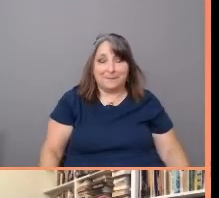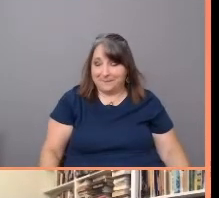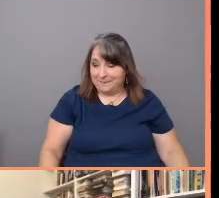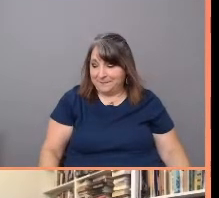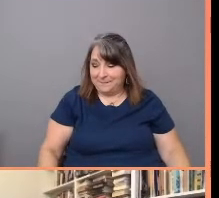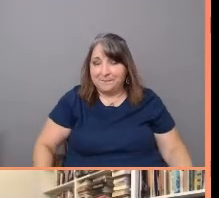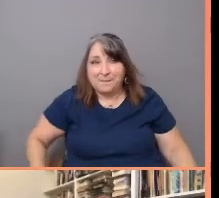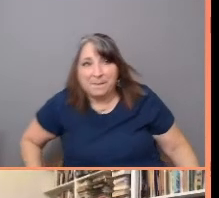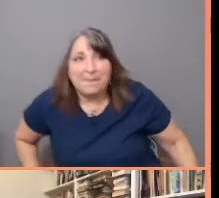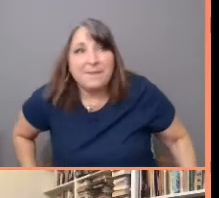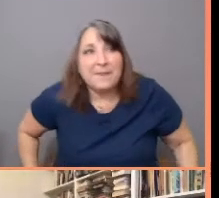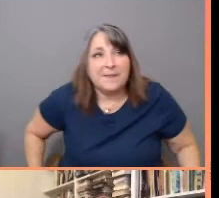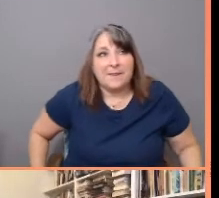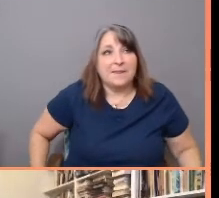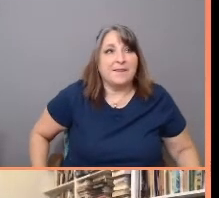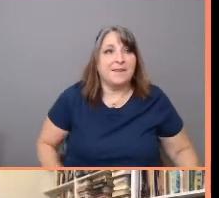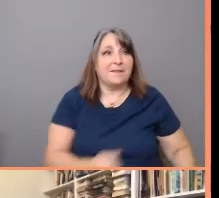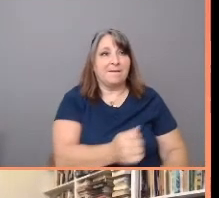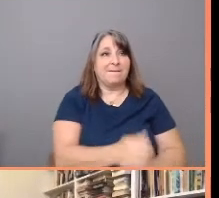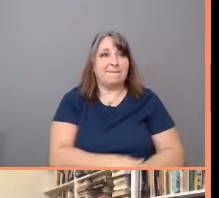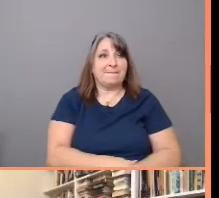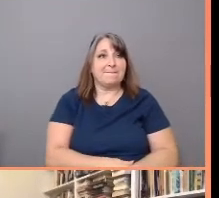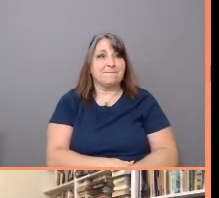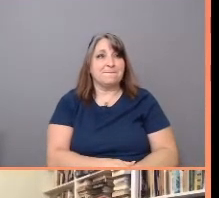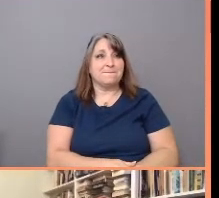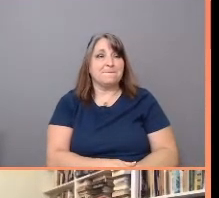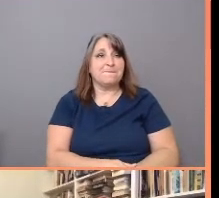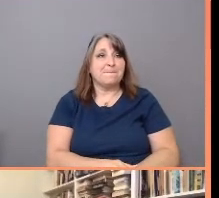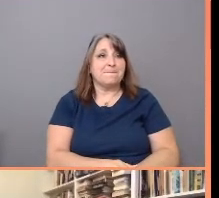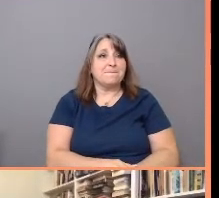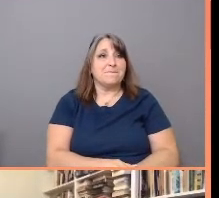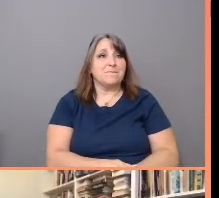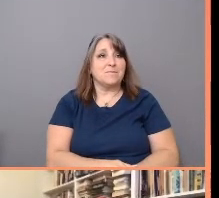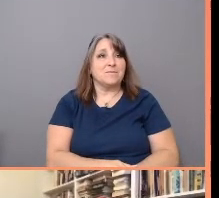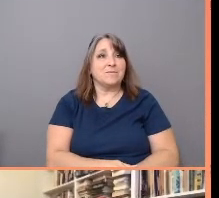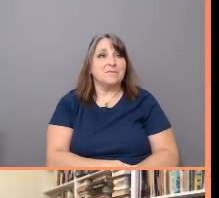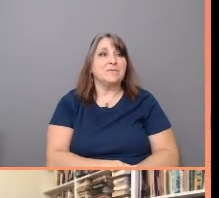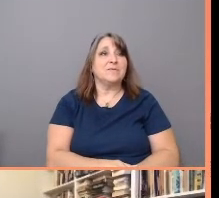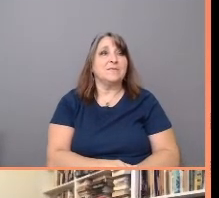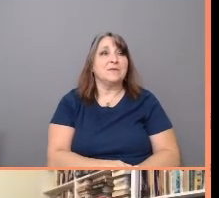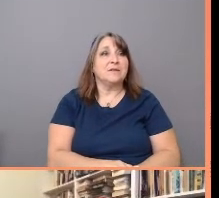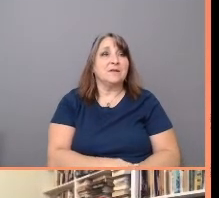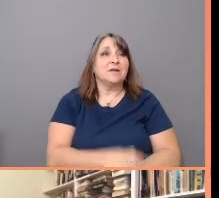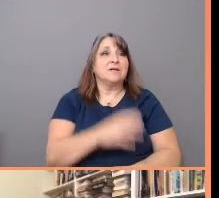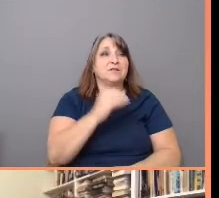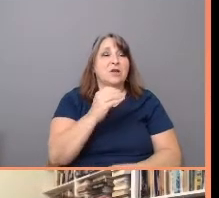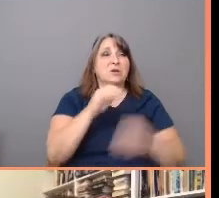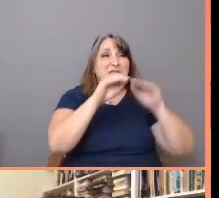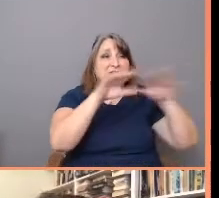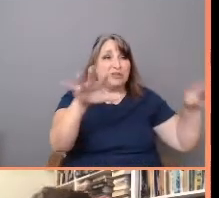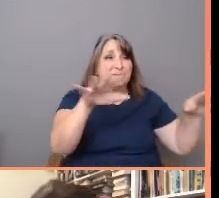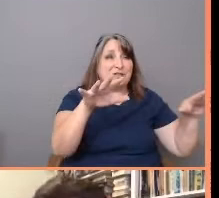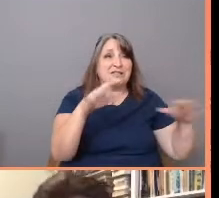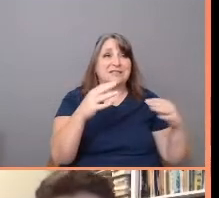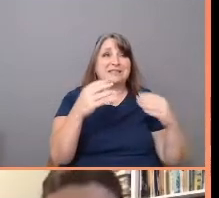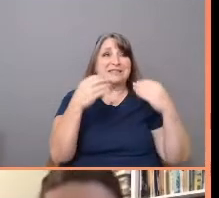And then, it continues to break down a few things with distributors, sales agents, and aggregators,